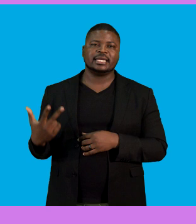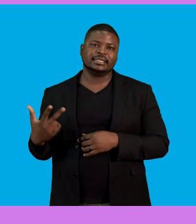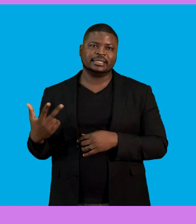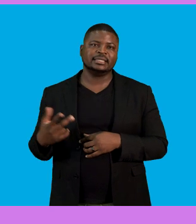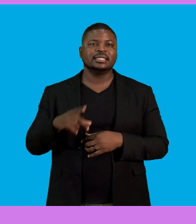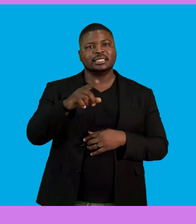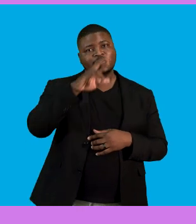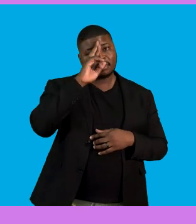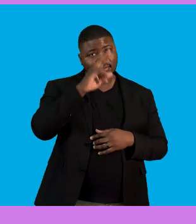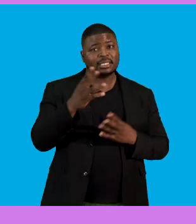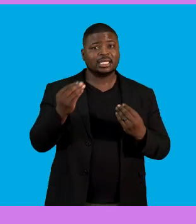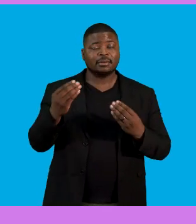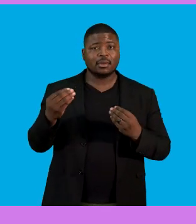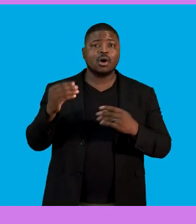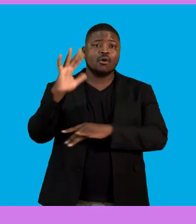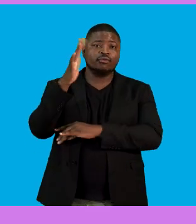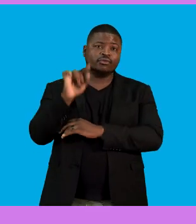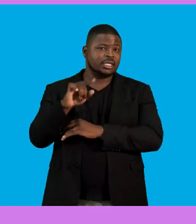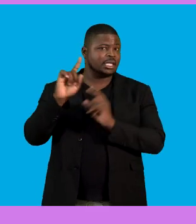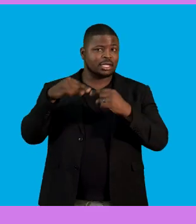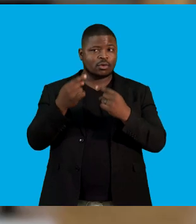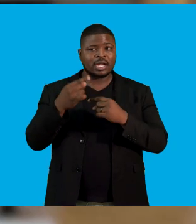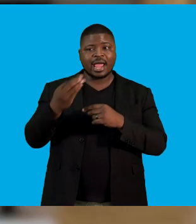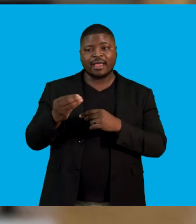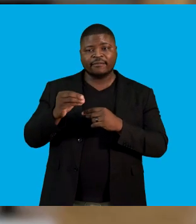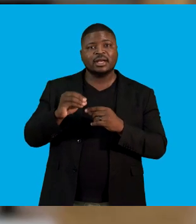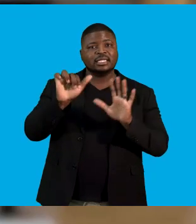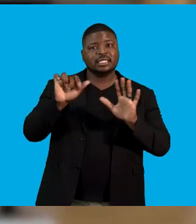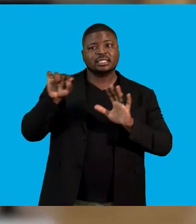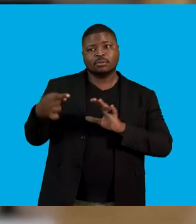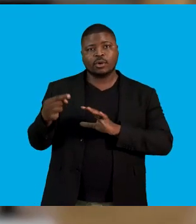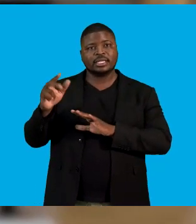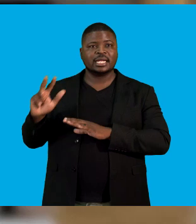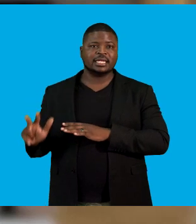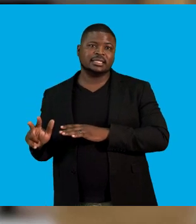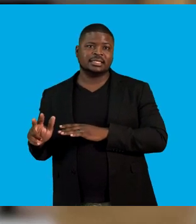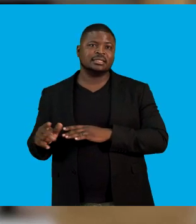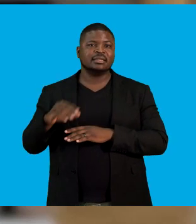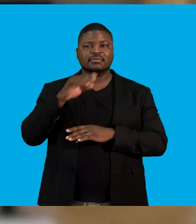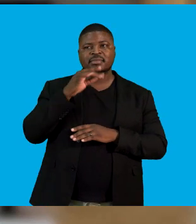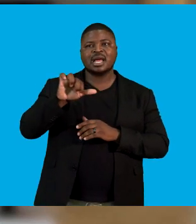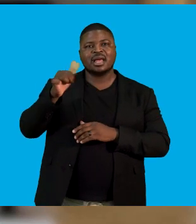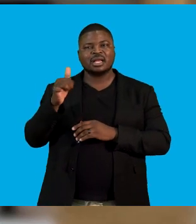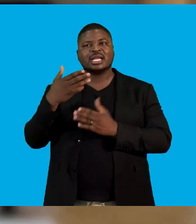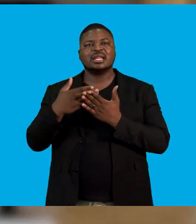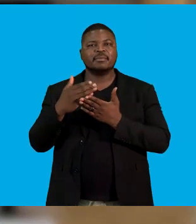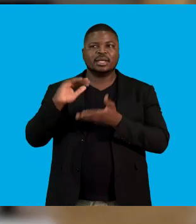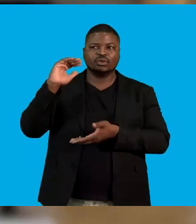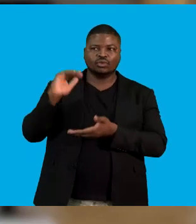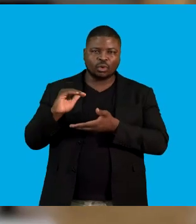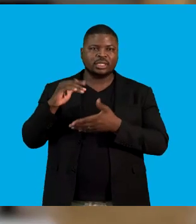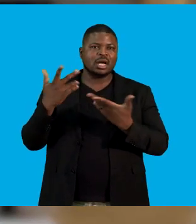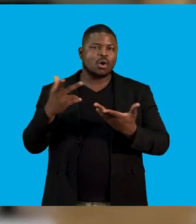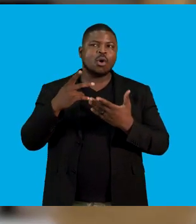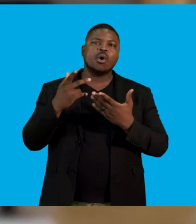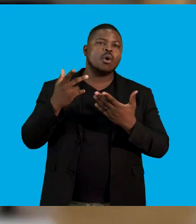get 6.8. But remember, it's number of trees. We cannot have 6.8 trees. So it means the other one might be shorter than the other one.